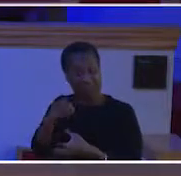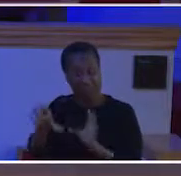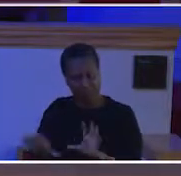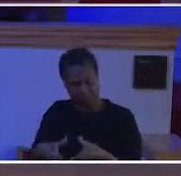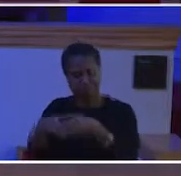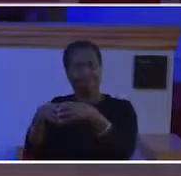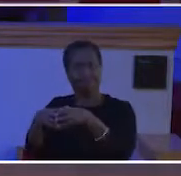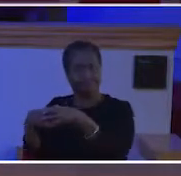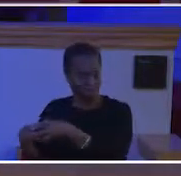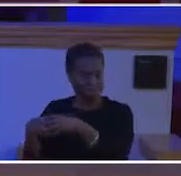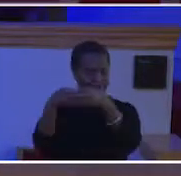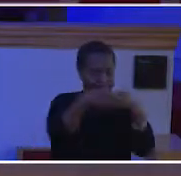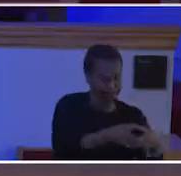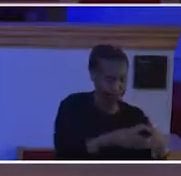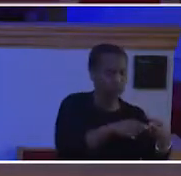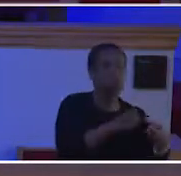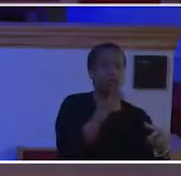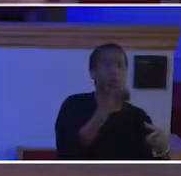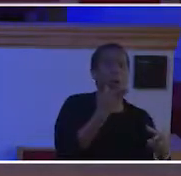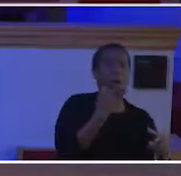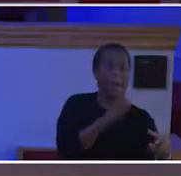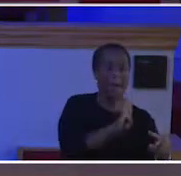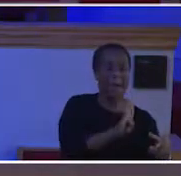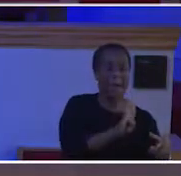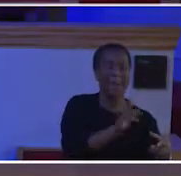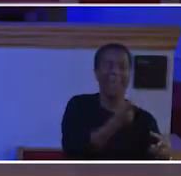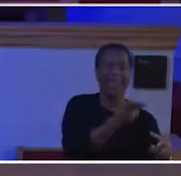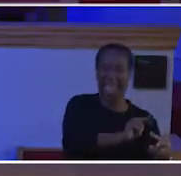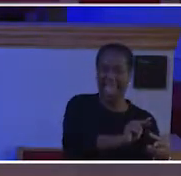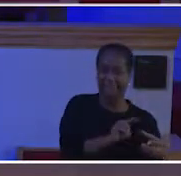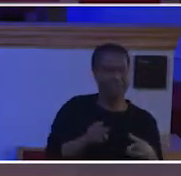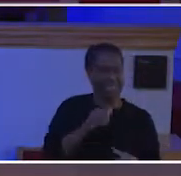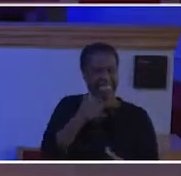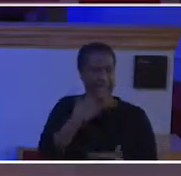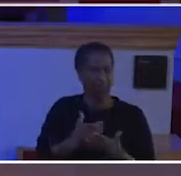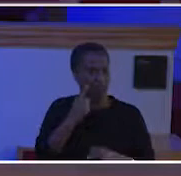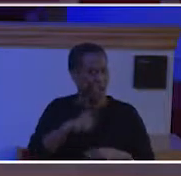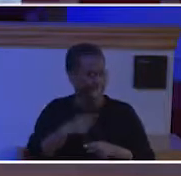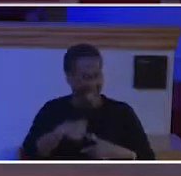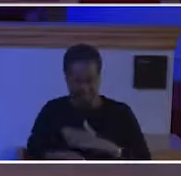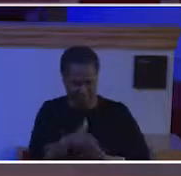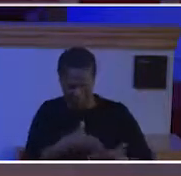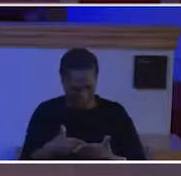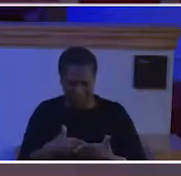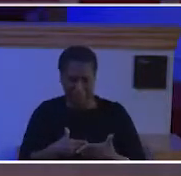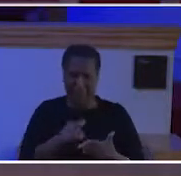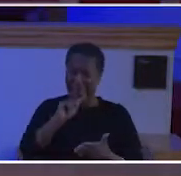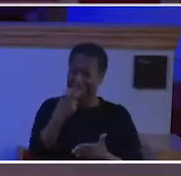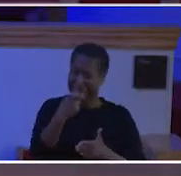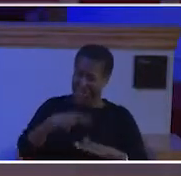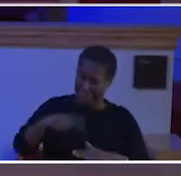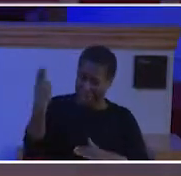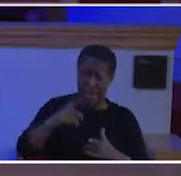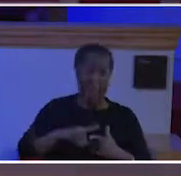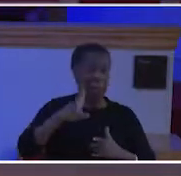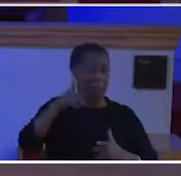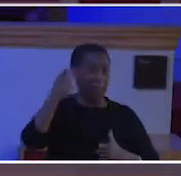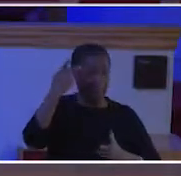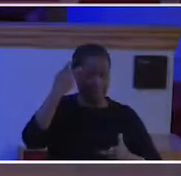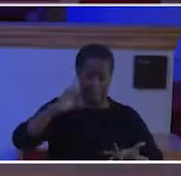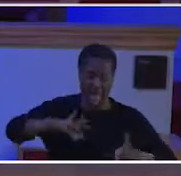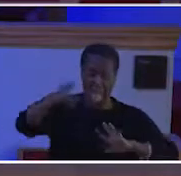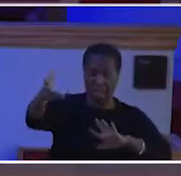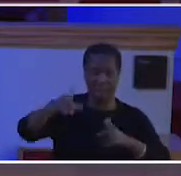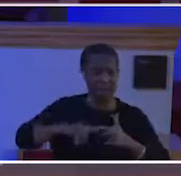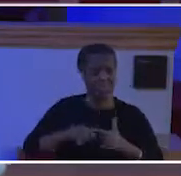right time to have a baby. The taxes are too high. The world political scene is unstable.